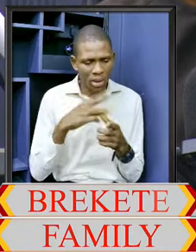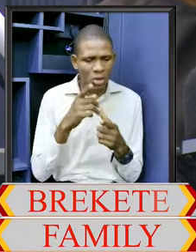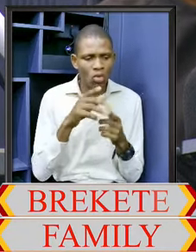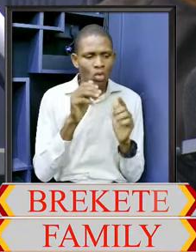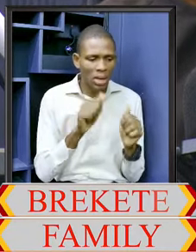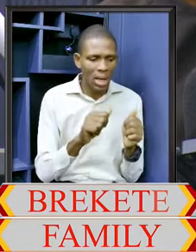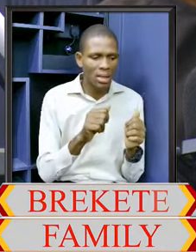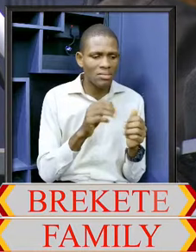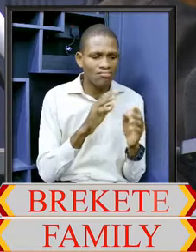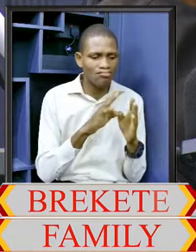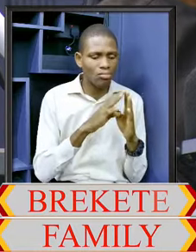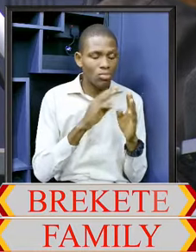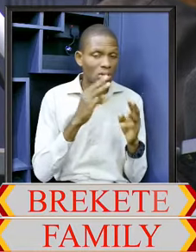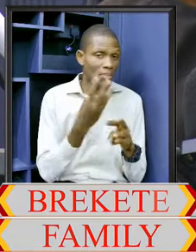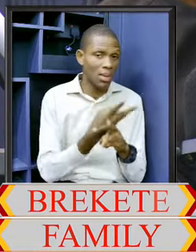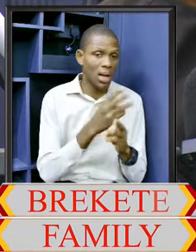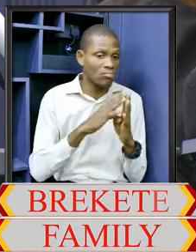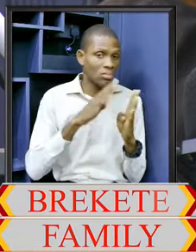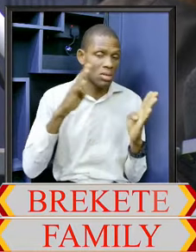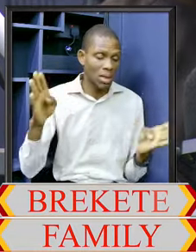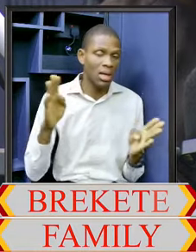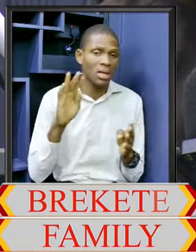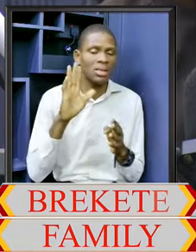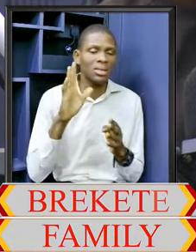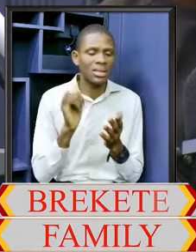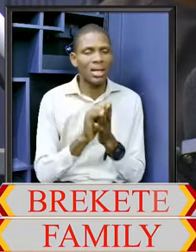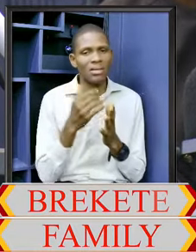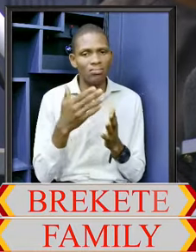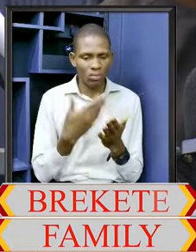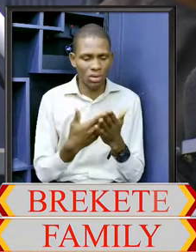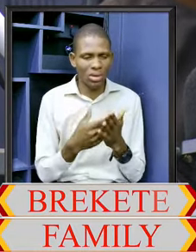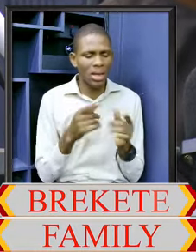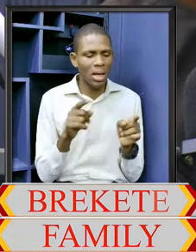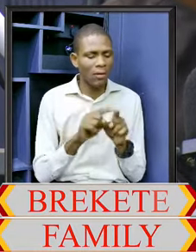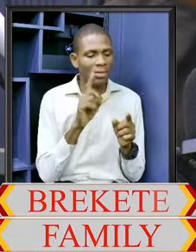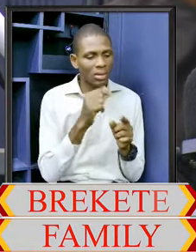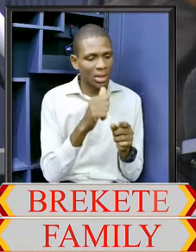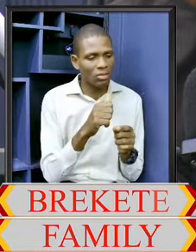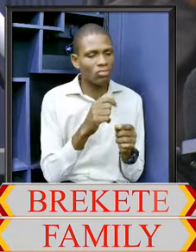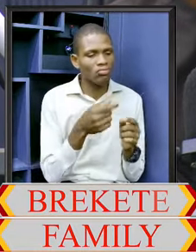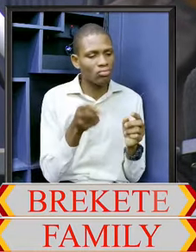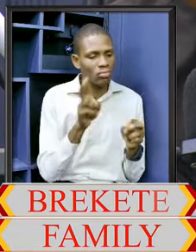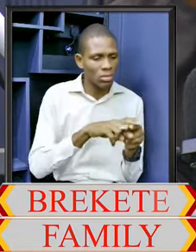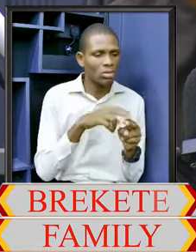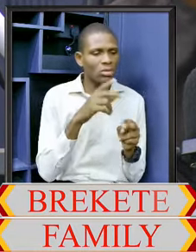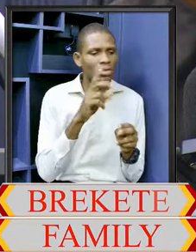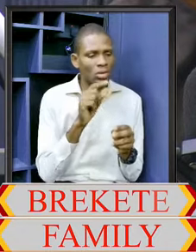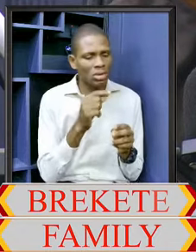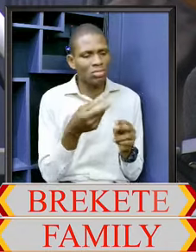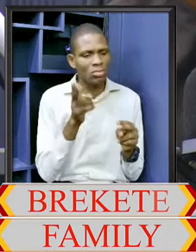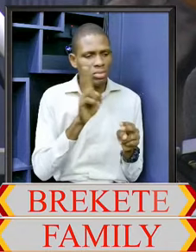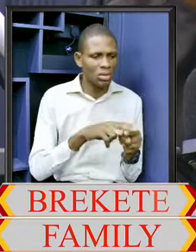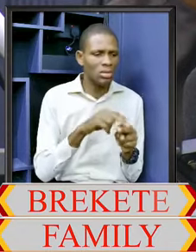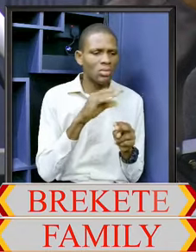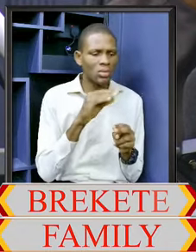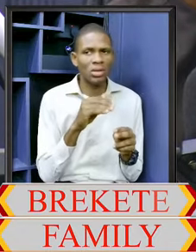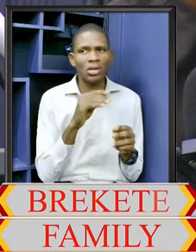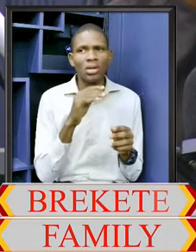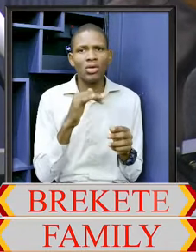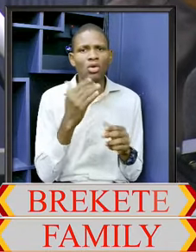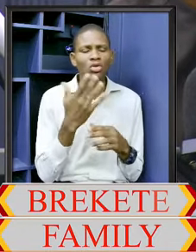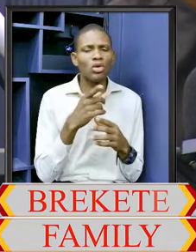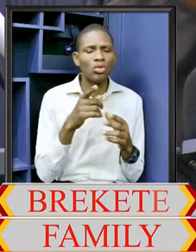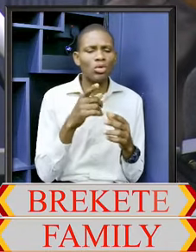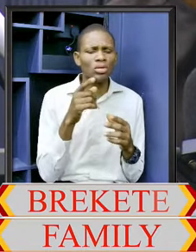convert that to 20,000. Maybe after 3 months, I don't raise them to 40,000. I don't raise them to 50,000, 60,000. People, they look at as only money.